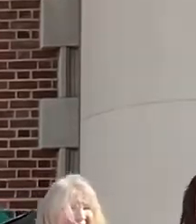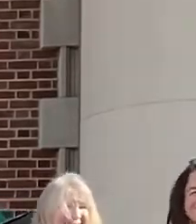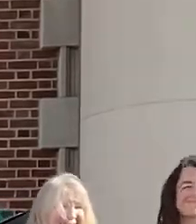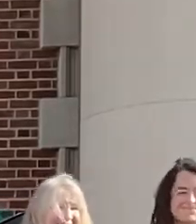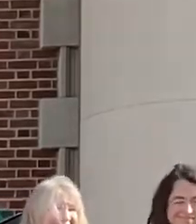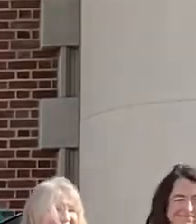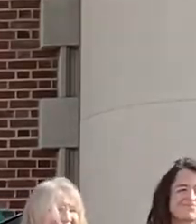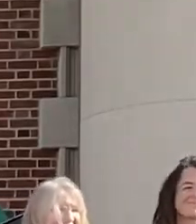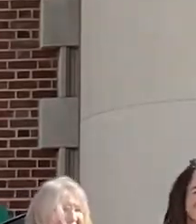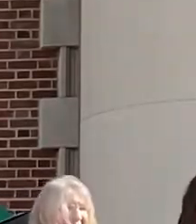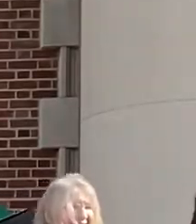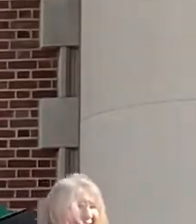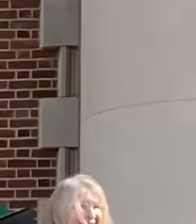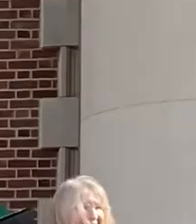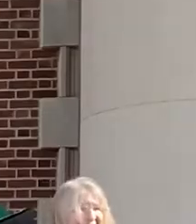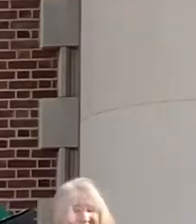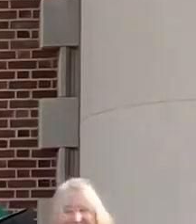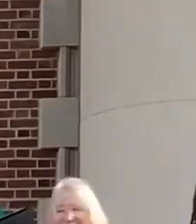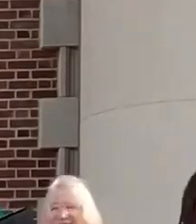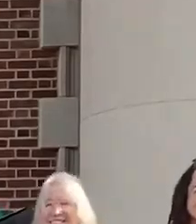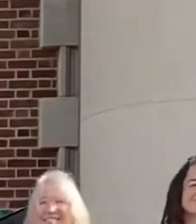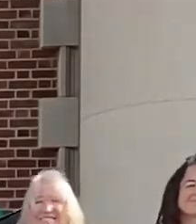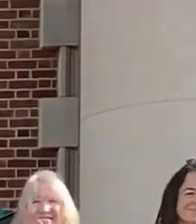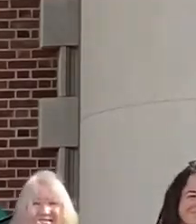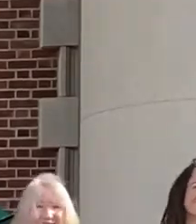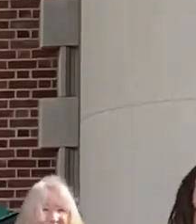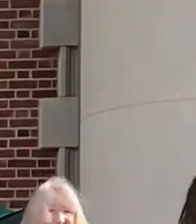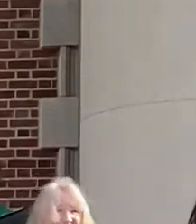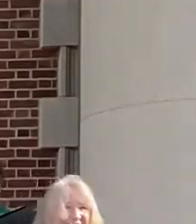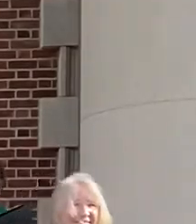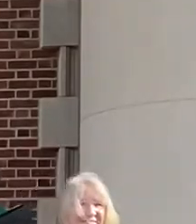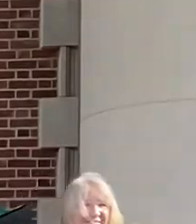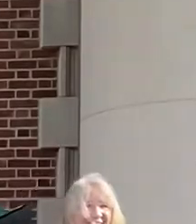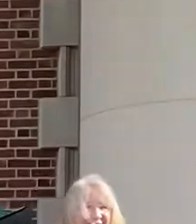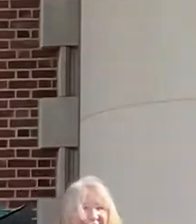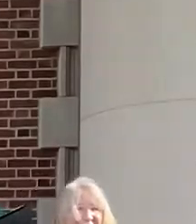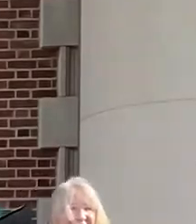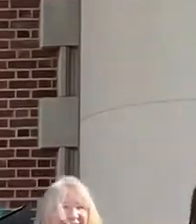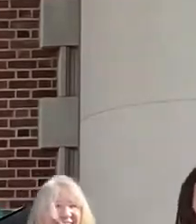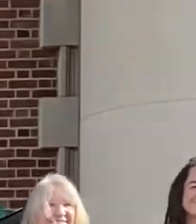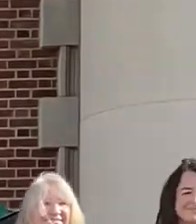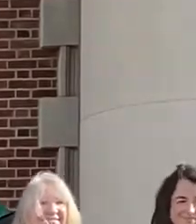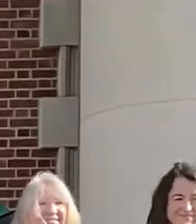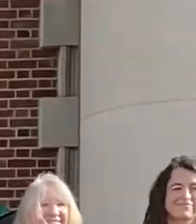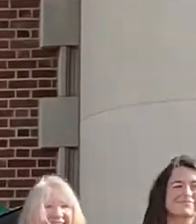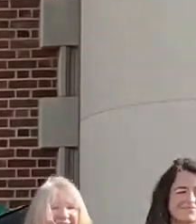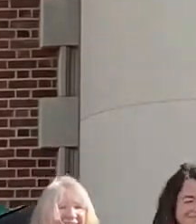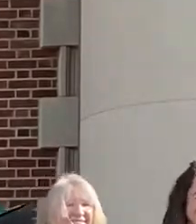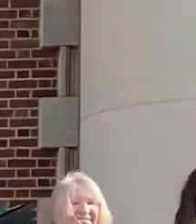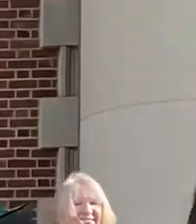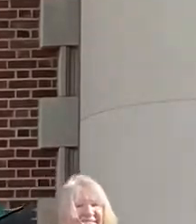on. If we want hope to survive in this world today,